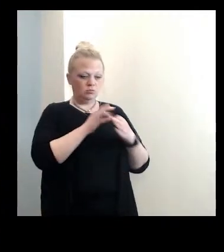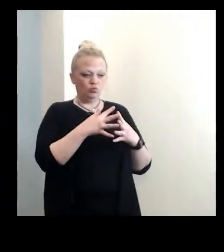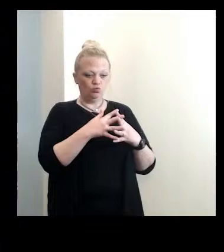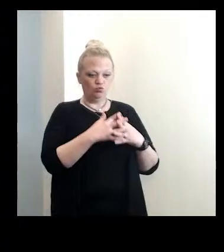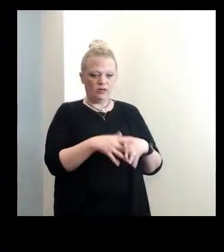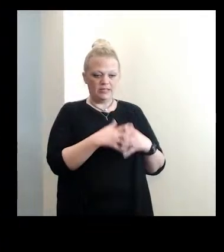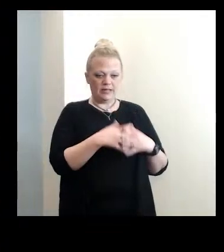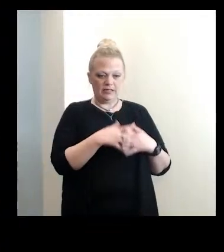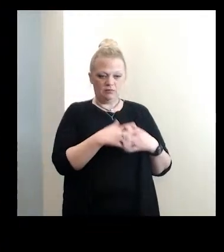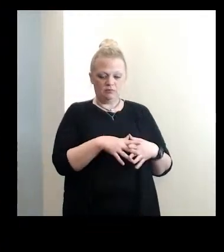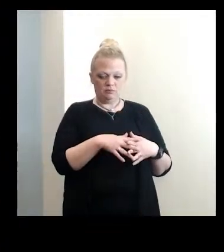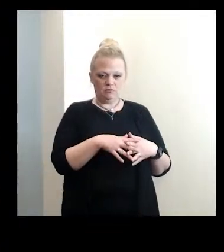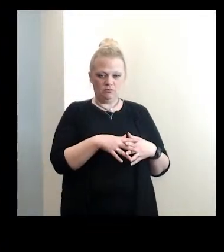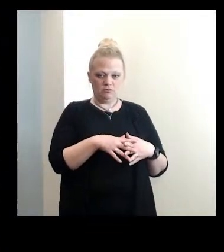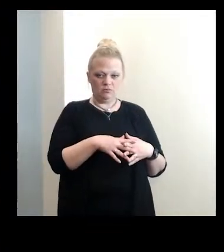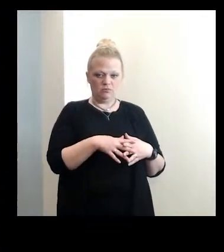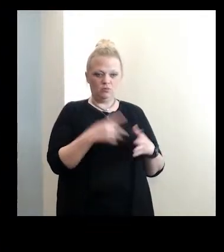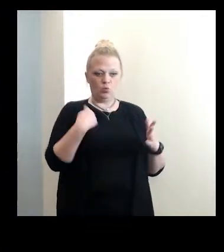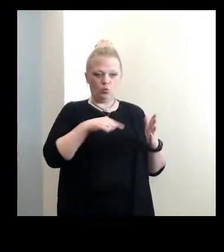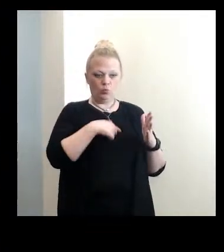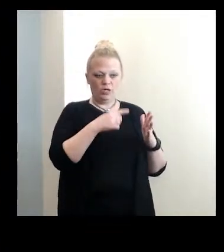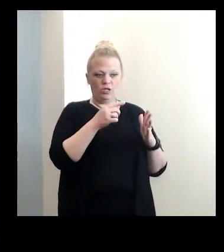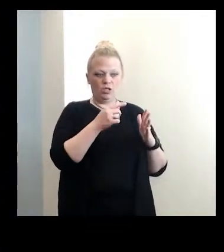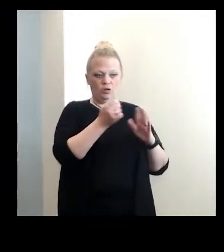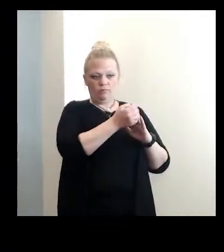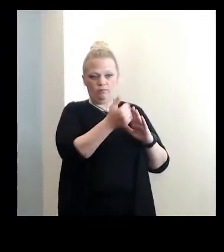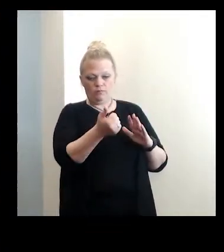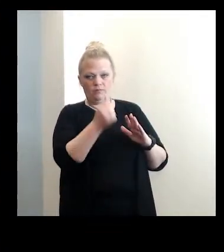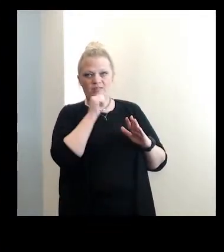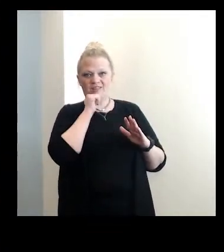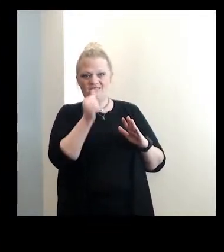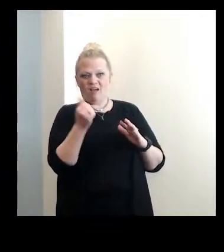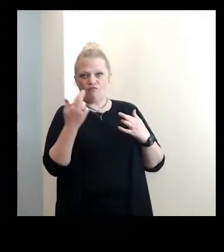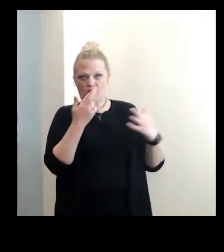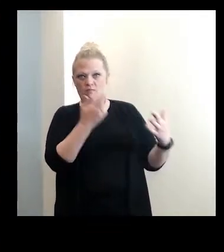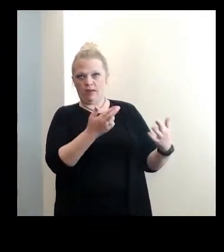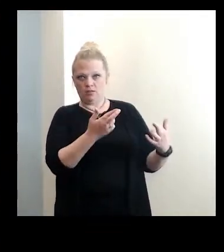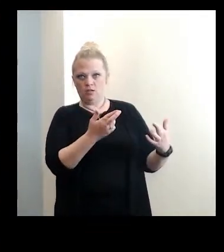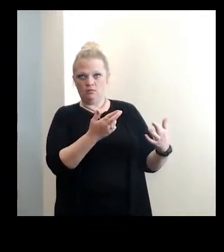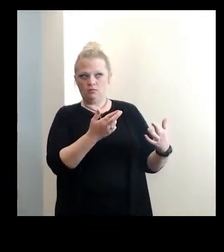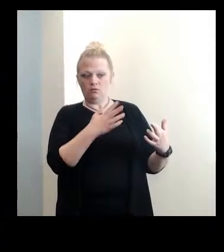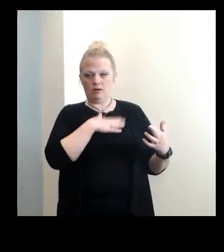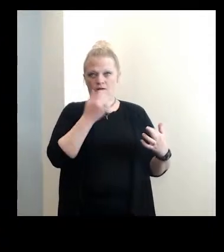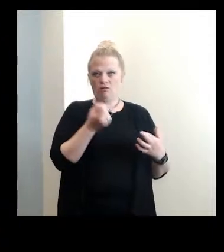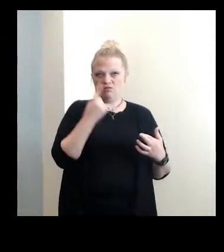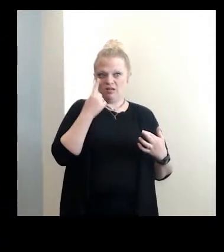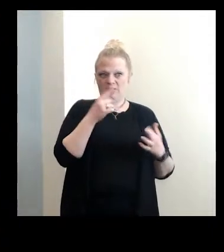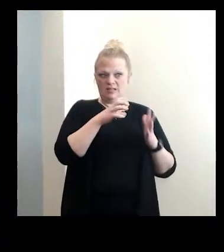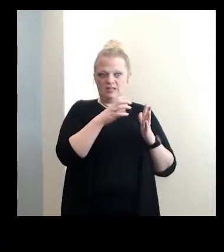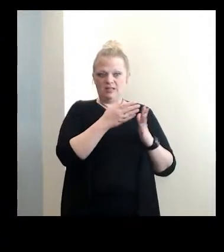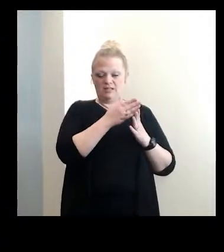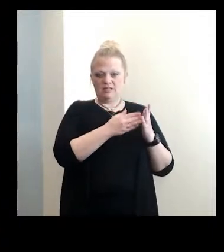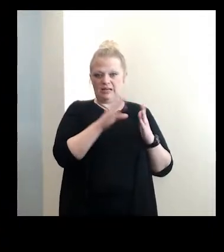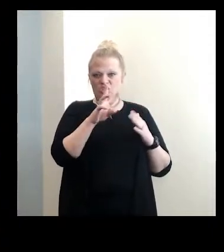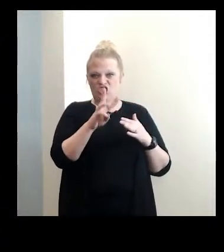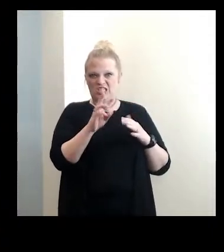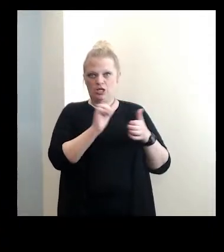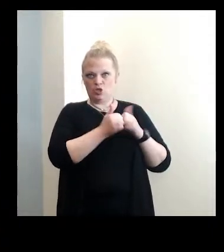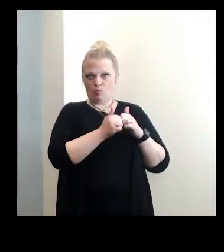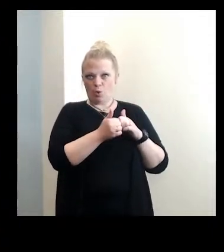wrestling. We removed the not recommended, and it's my understanding that Section 6 sports